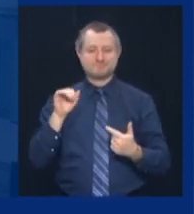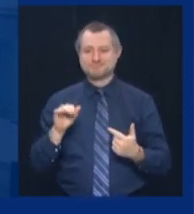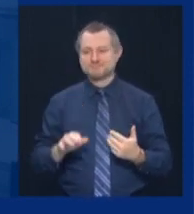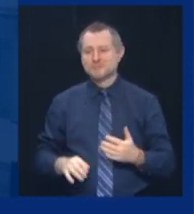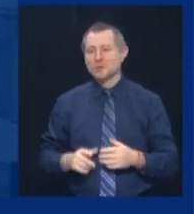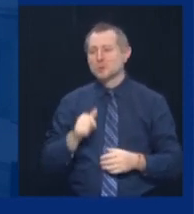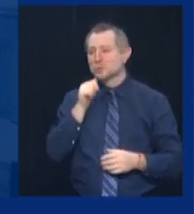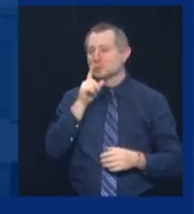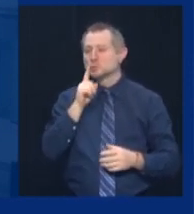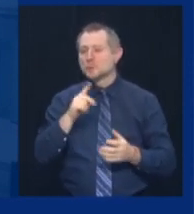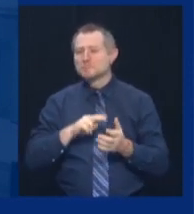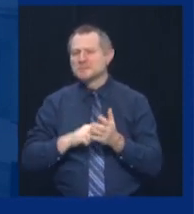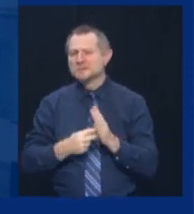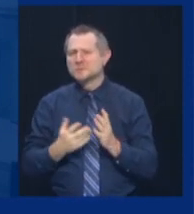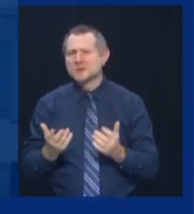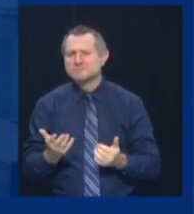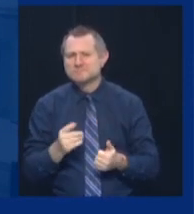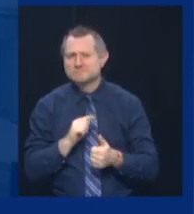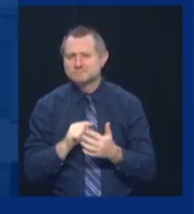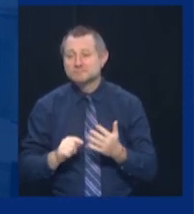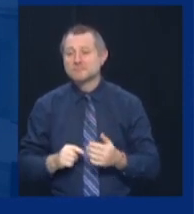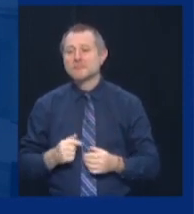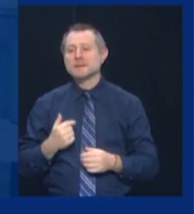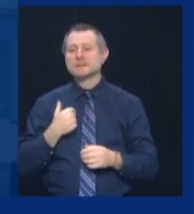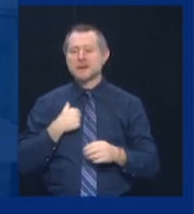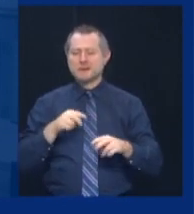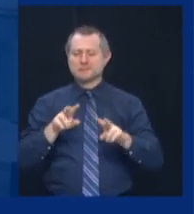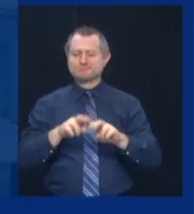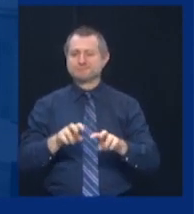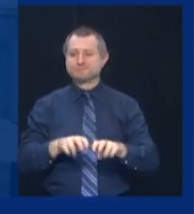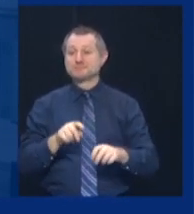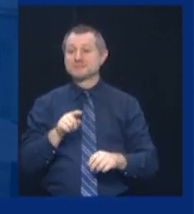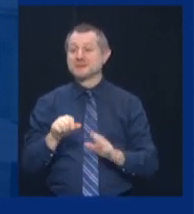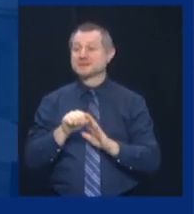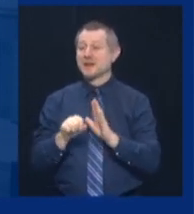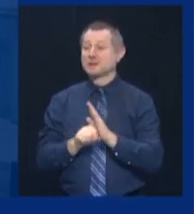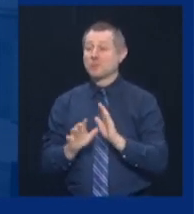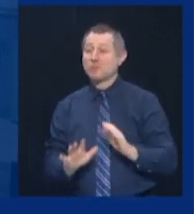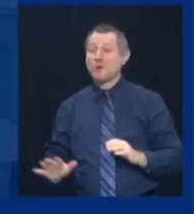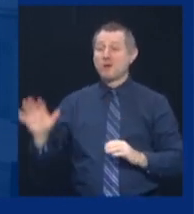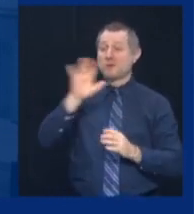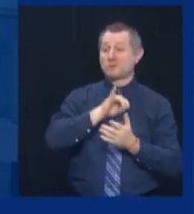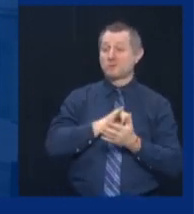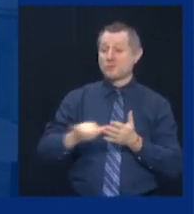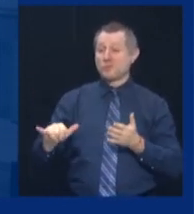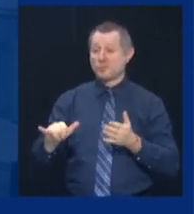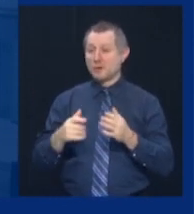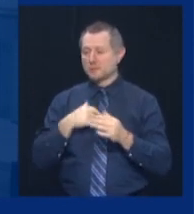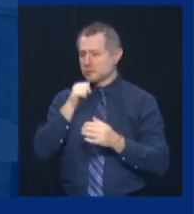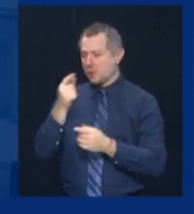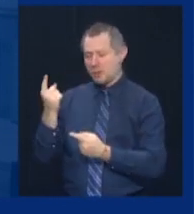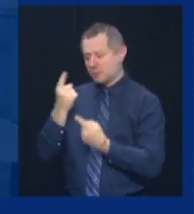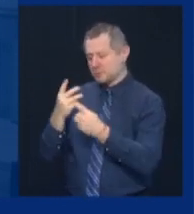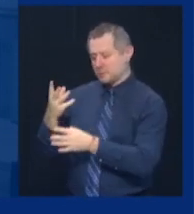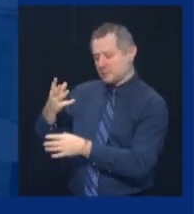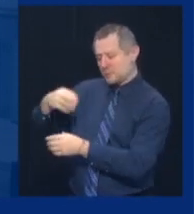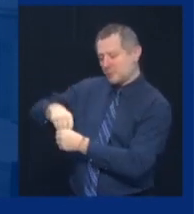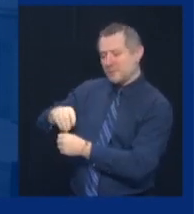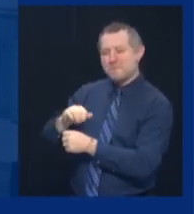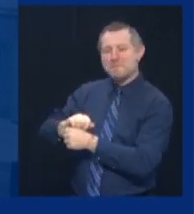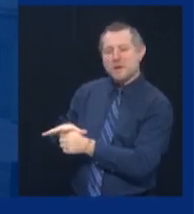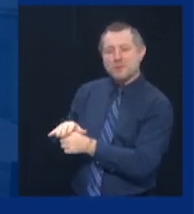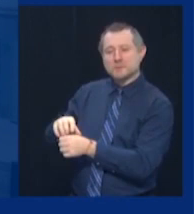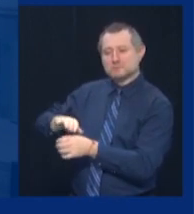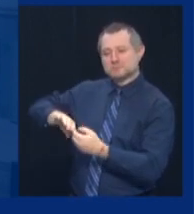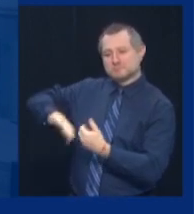means, but we're studying it. Statewide positivity without microcluster 7.8. Statewide positivity